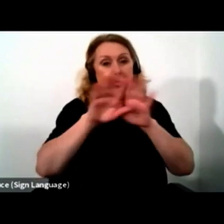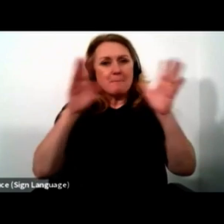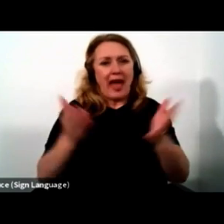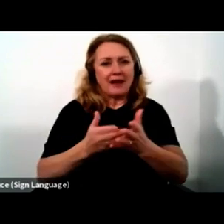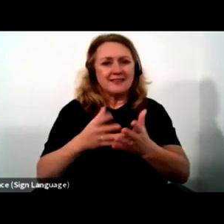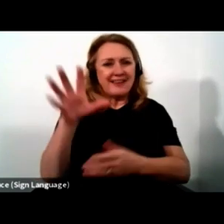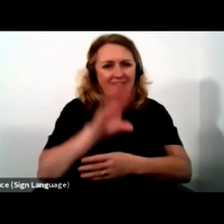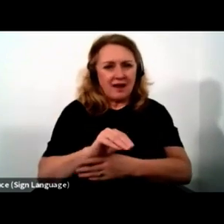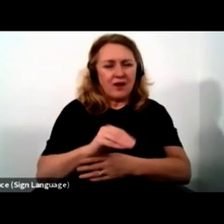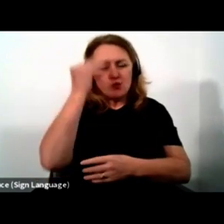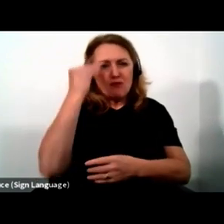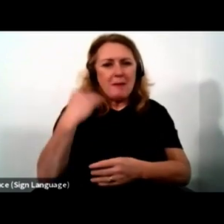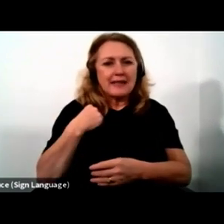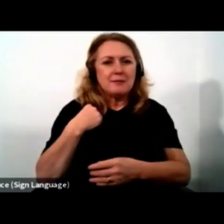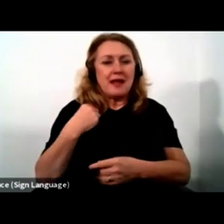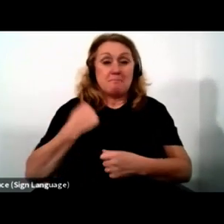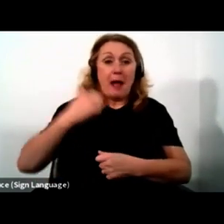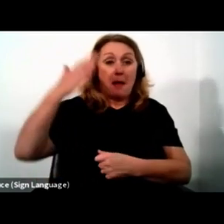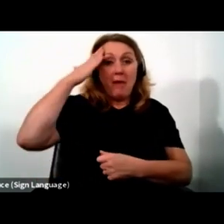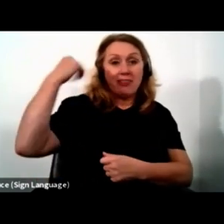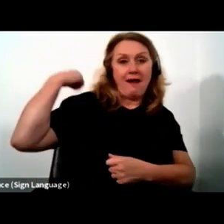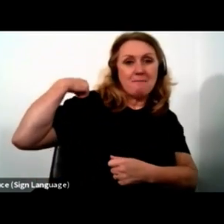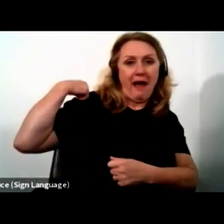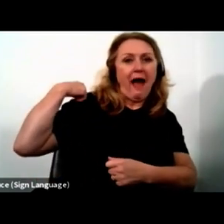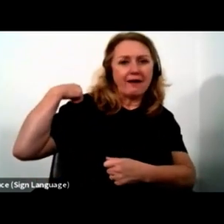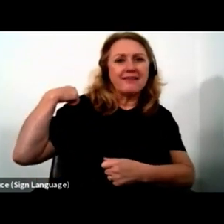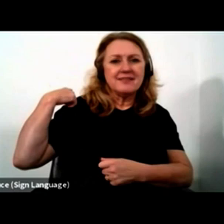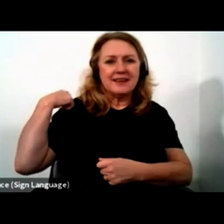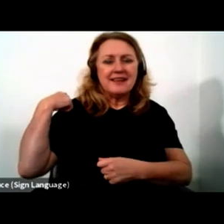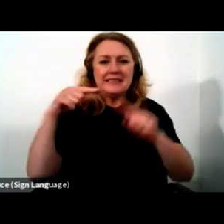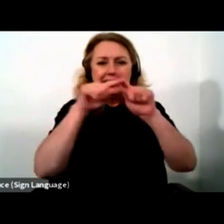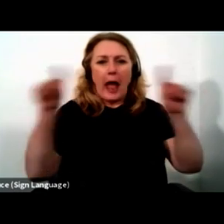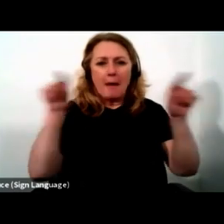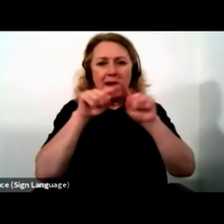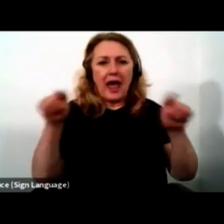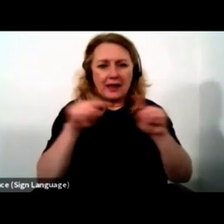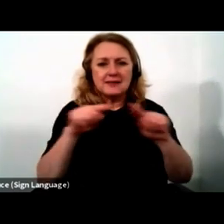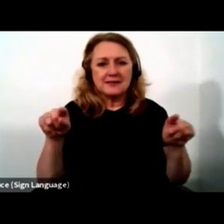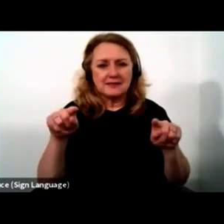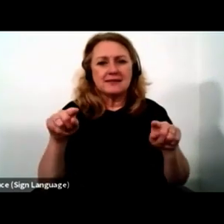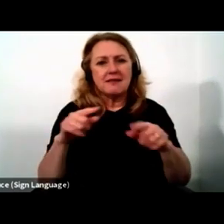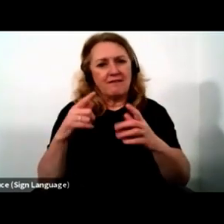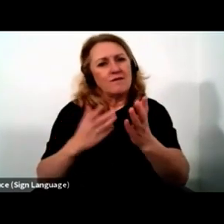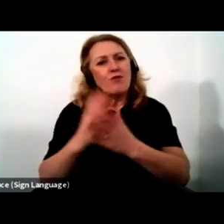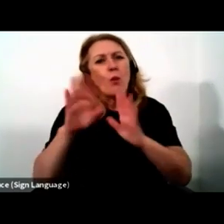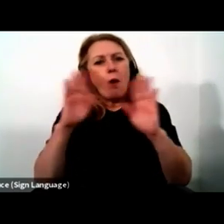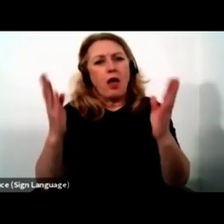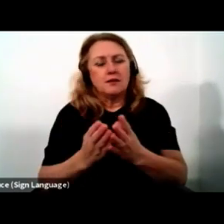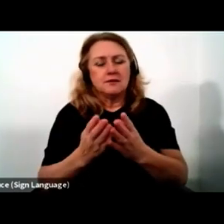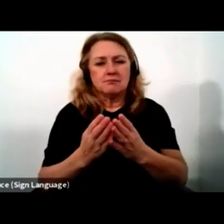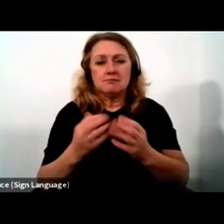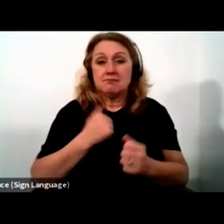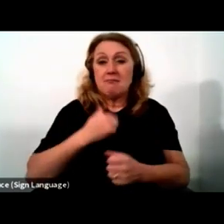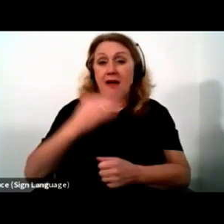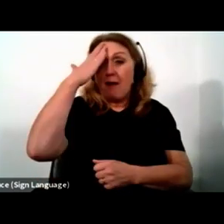You reminded me that on my mother's back, they are timelines of the world. And